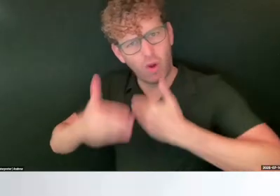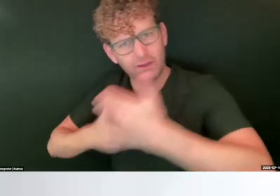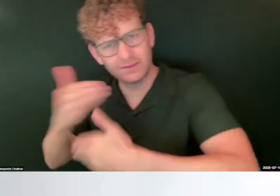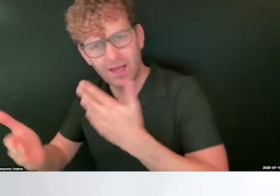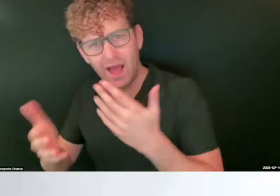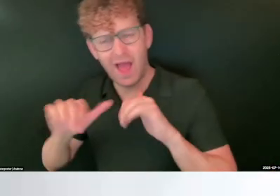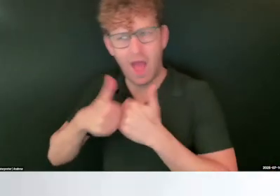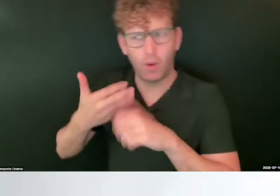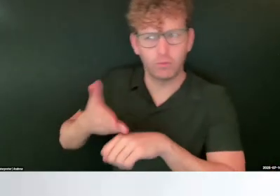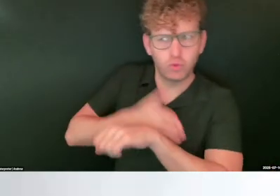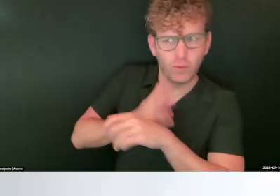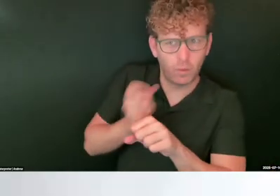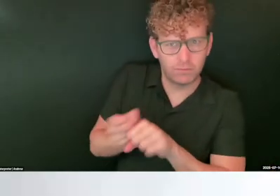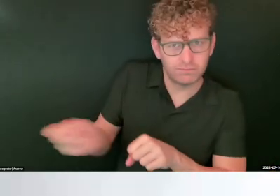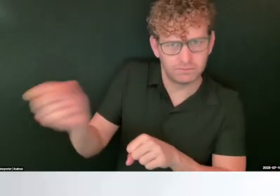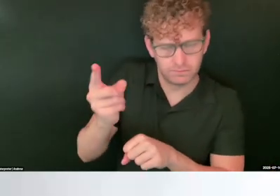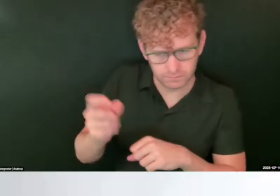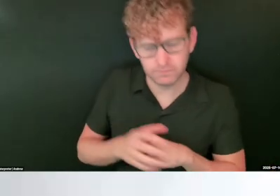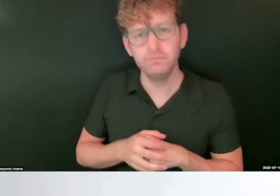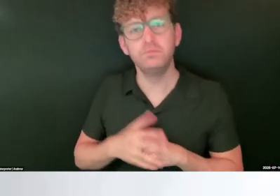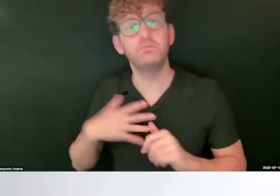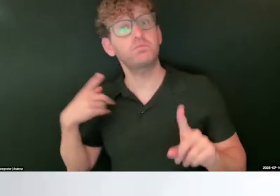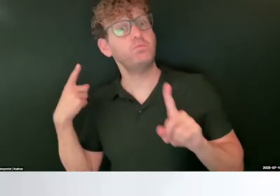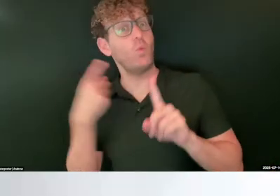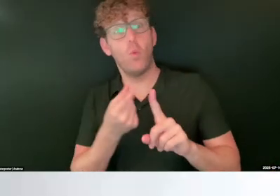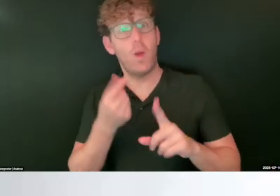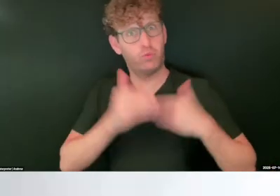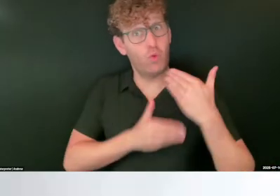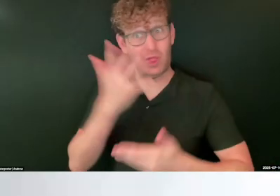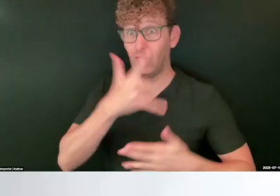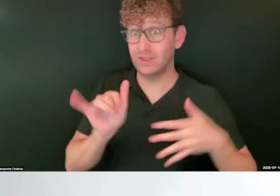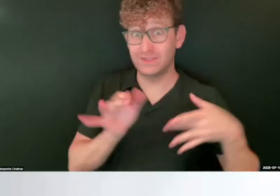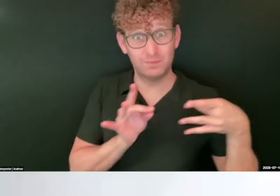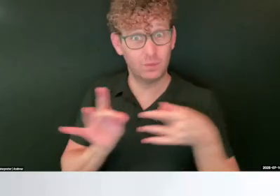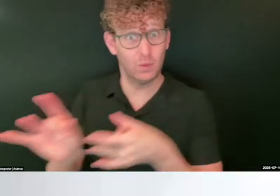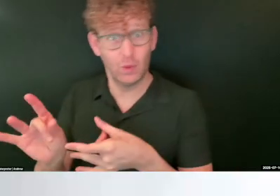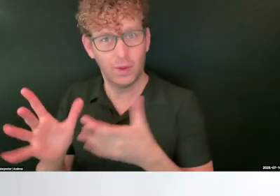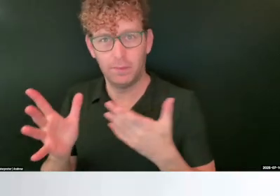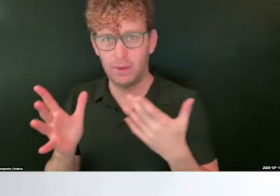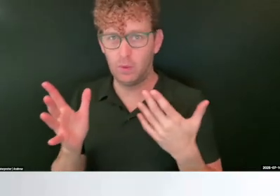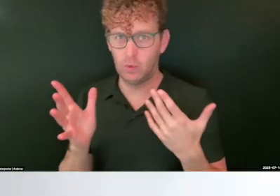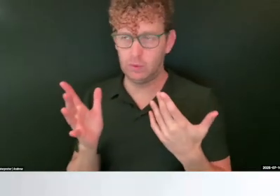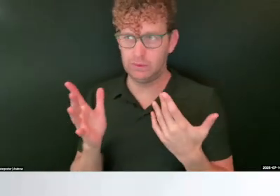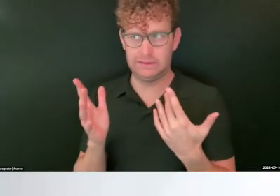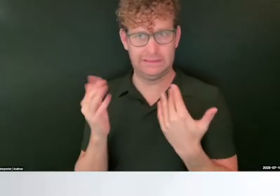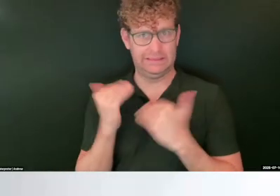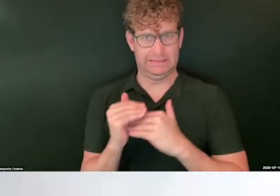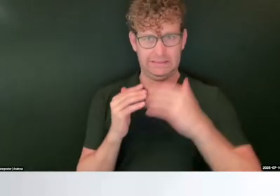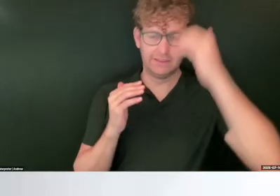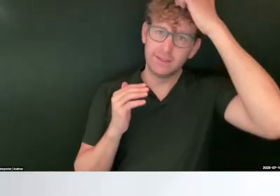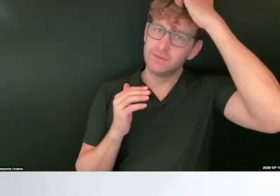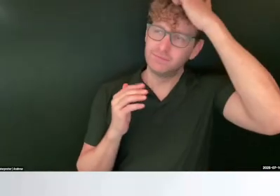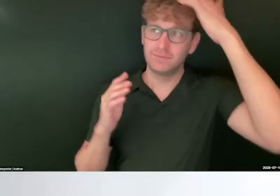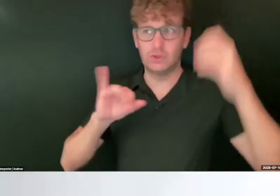improve it for the following year. I'd like to point out that while this process may look smooth, it's anything but. We're constrained